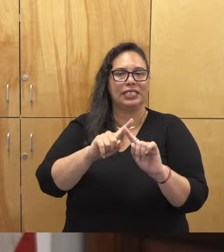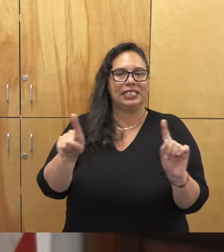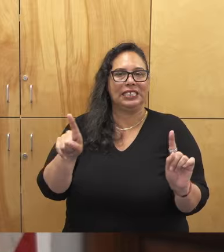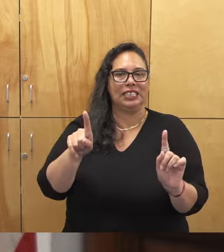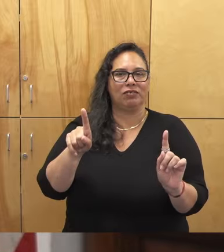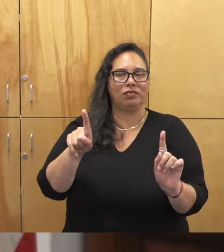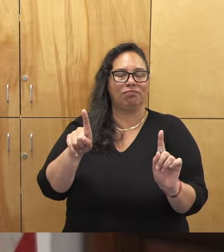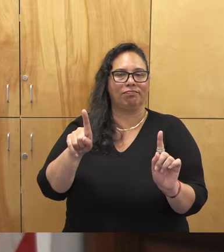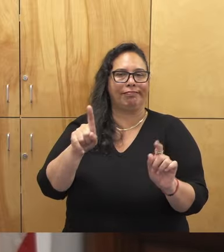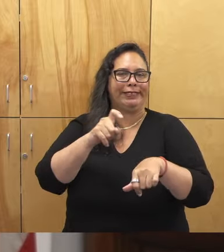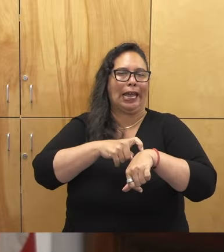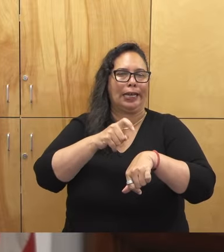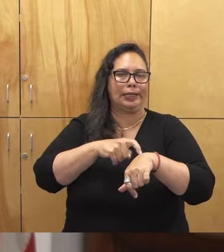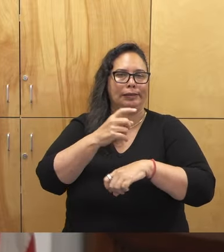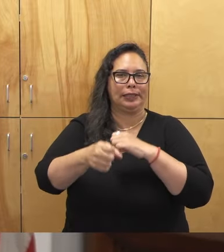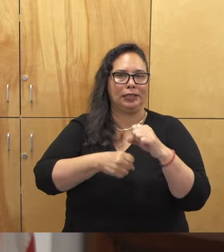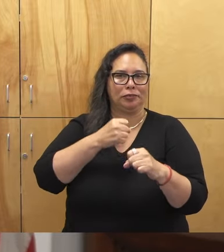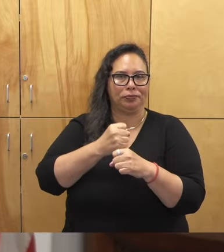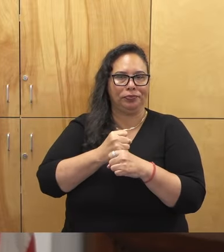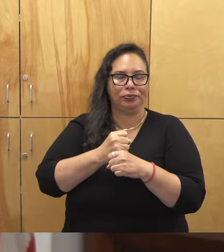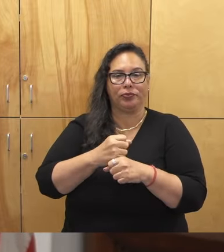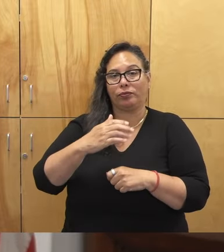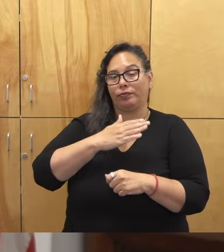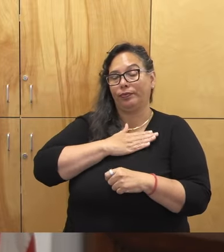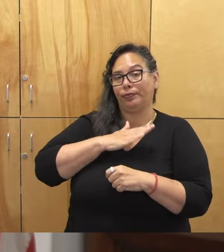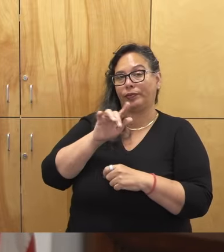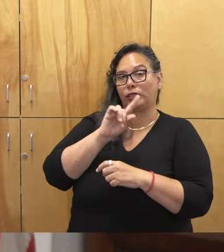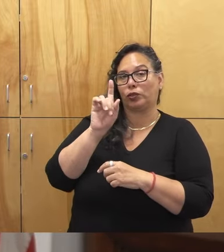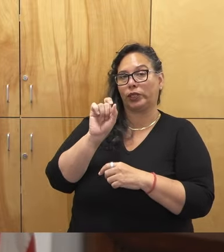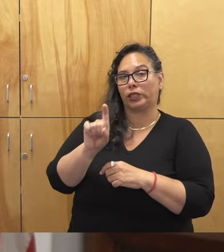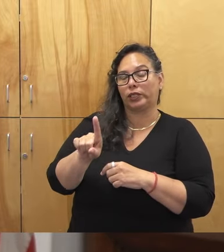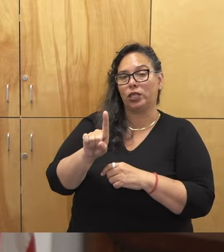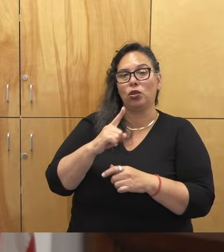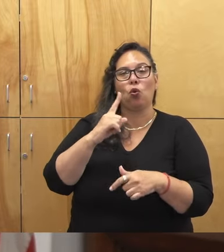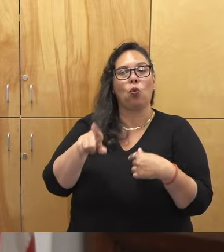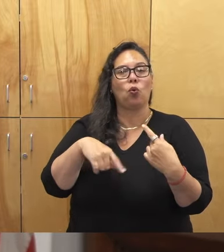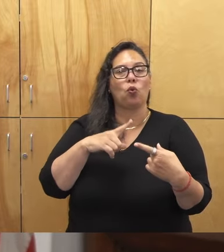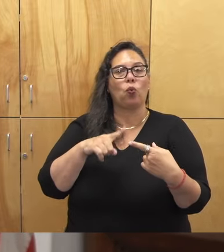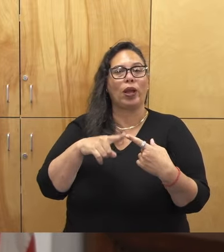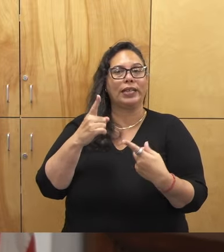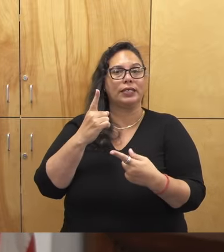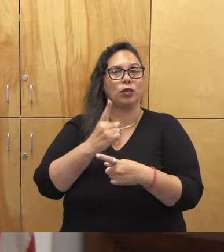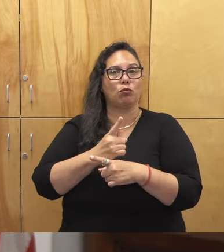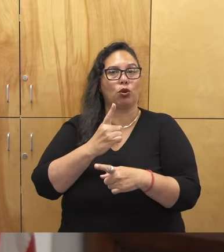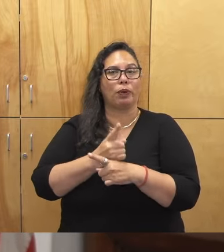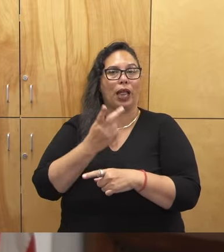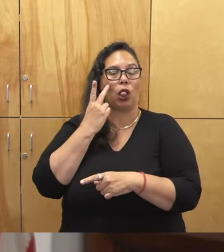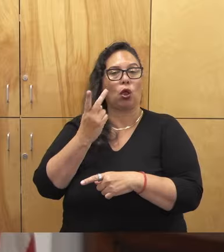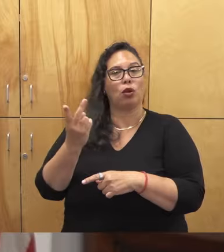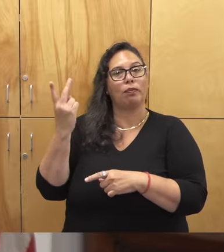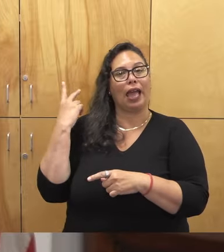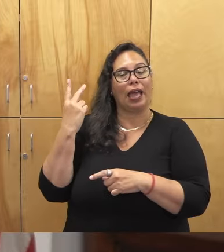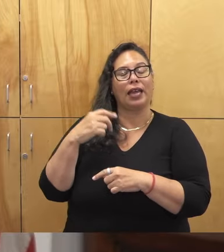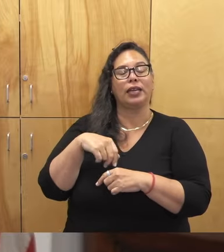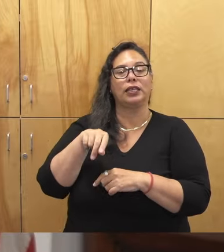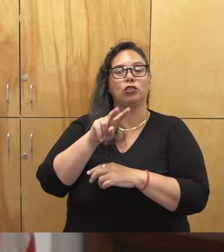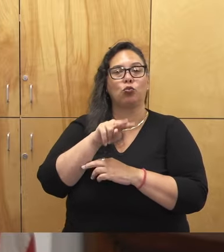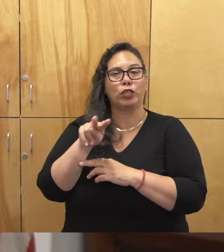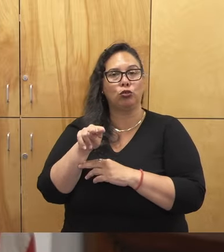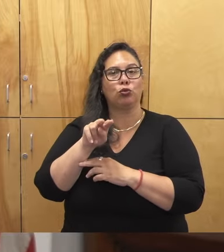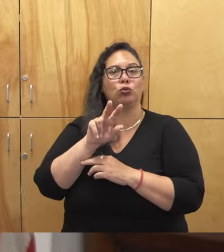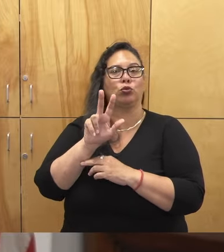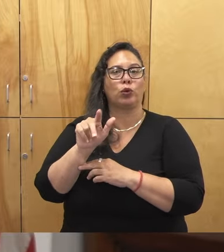of time. So I guess my question is, when is it appropriate to look back at